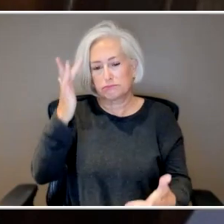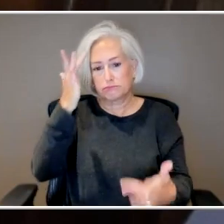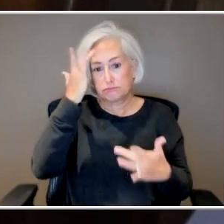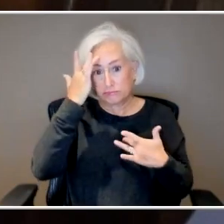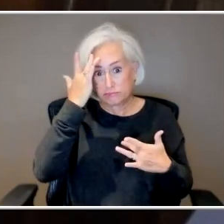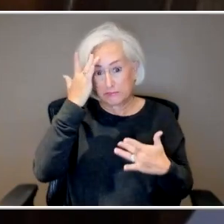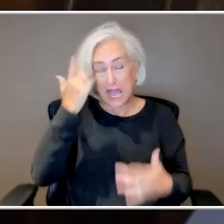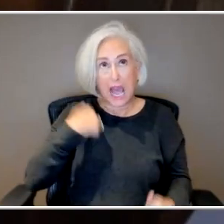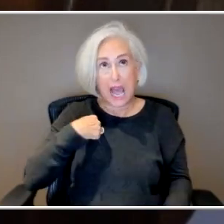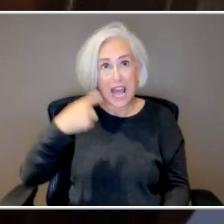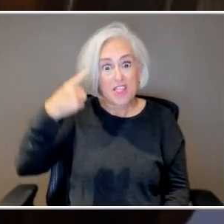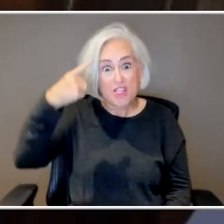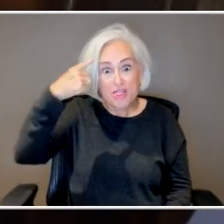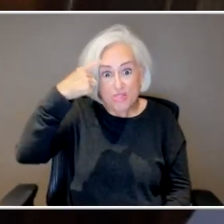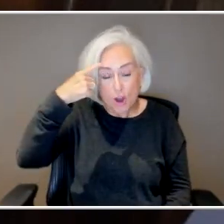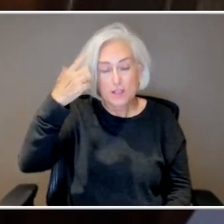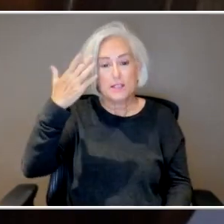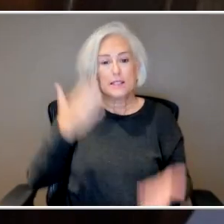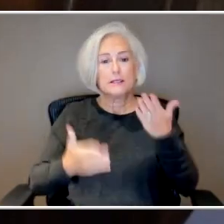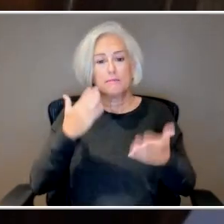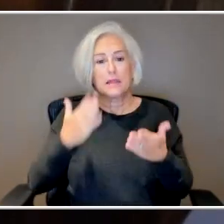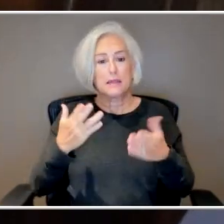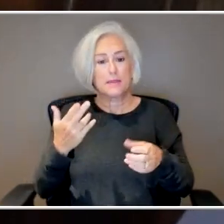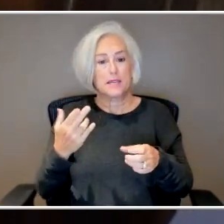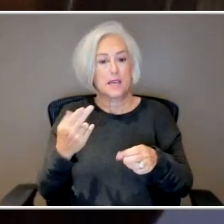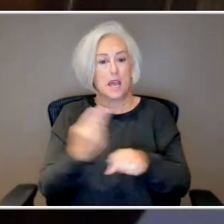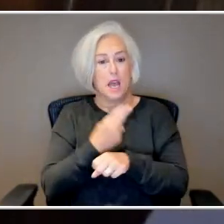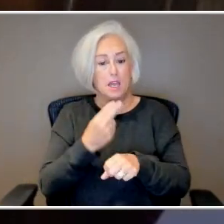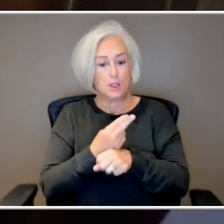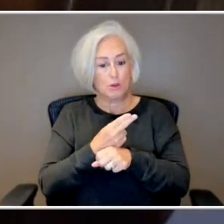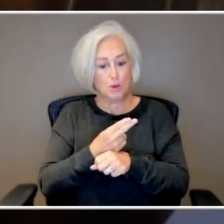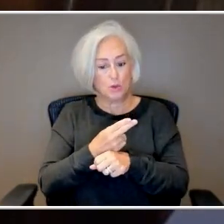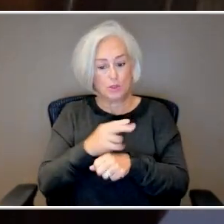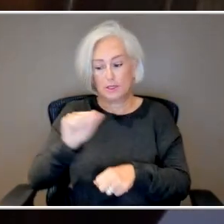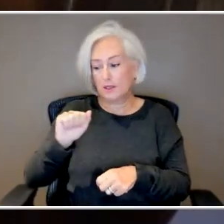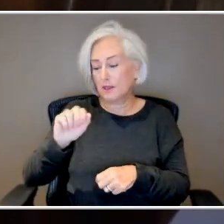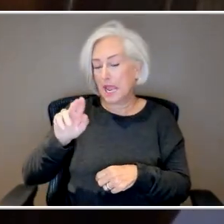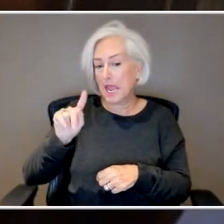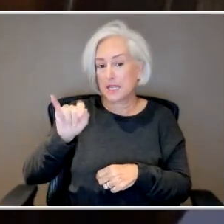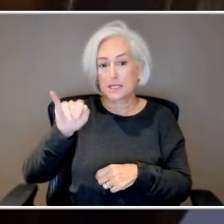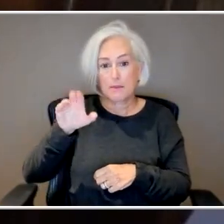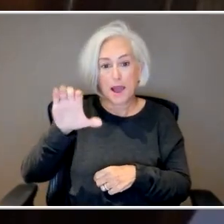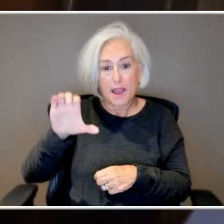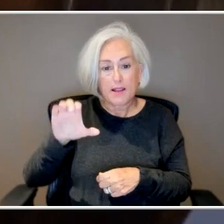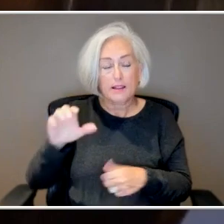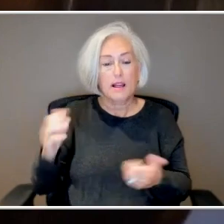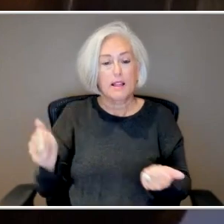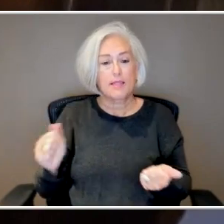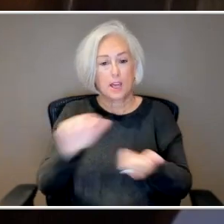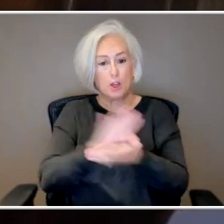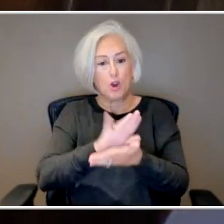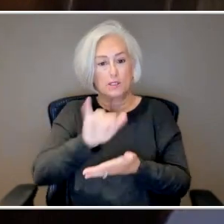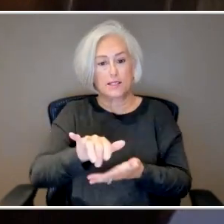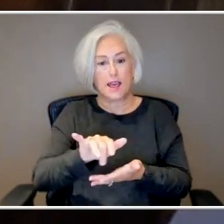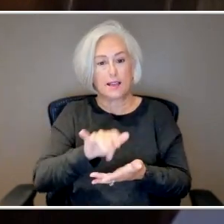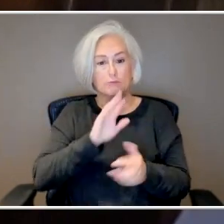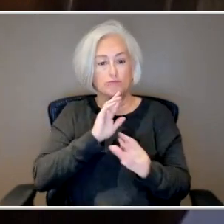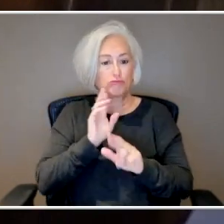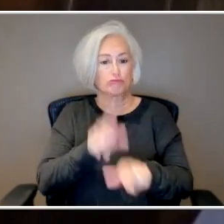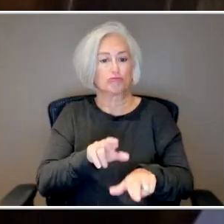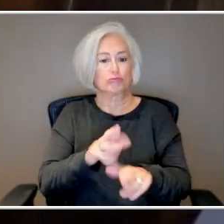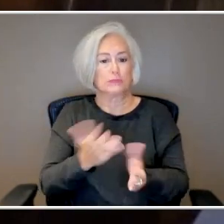thought possibly I had taken an antibiotic that maybe caused this type of reaction again, is what I